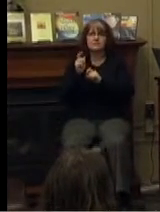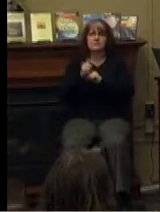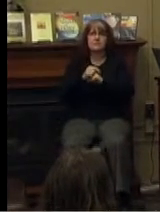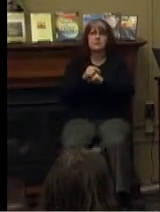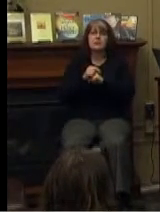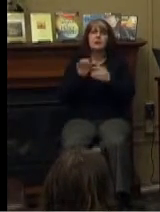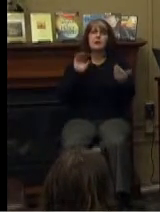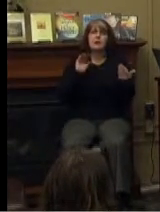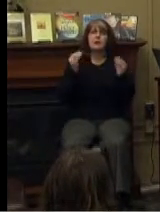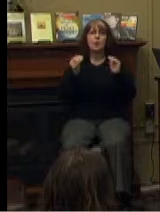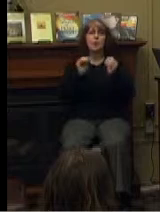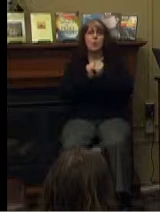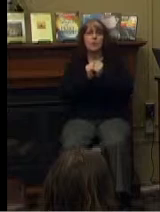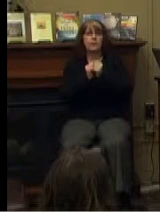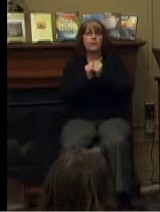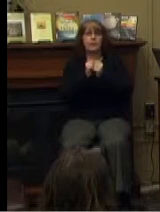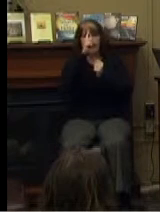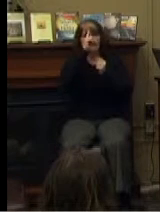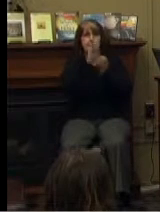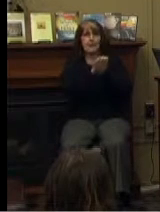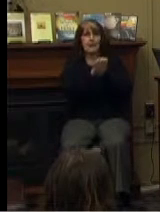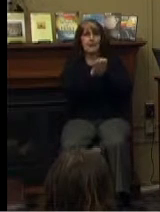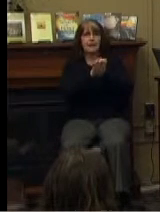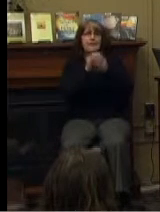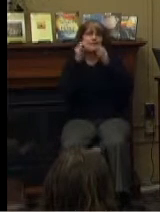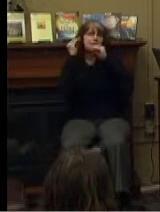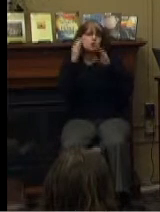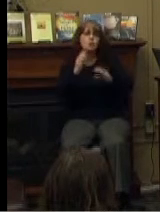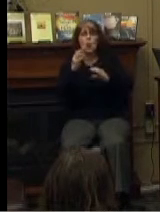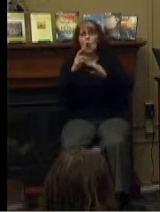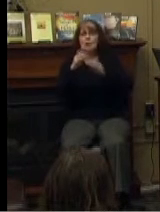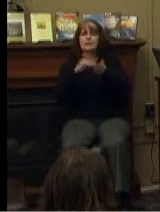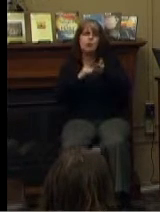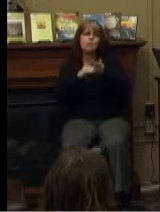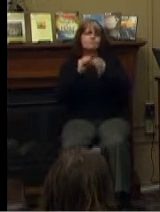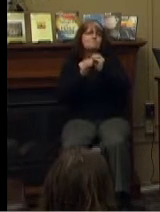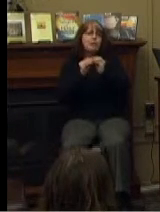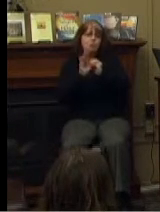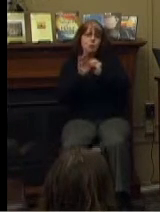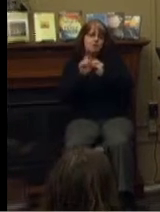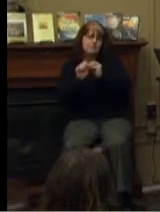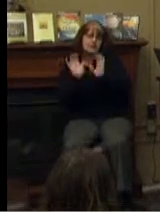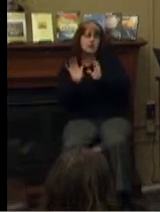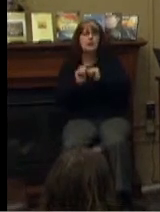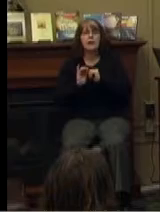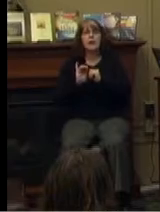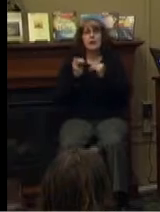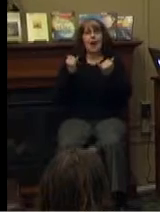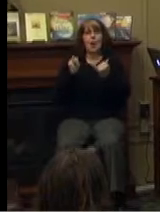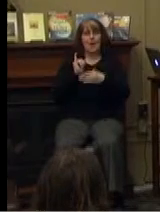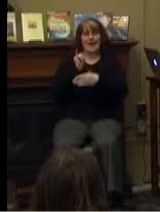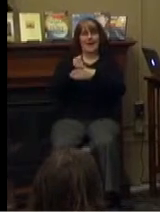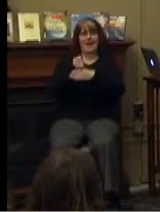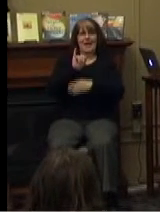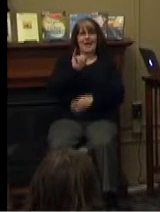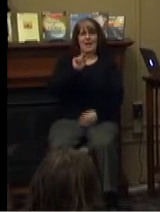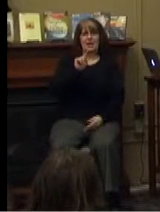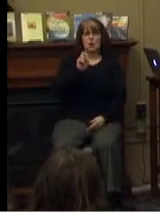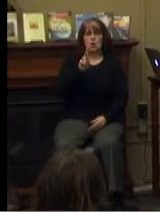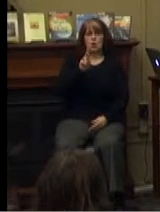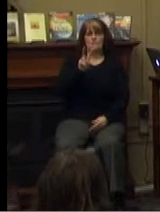the model where the teacher or the doctor is fixing the disability, the intervention agent is now anyone who can